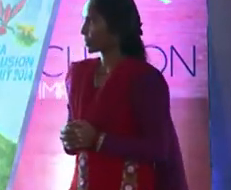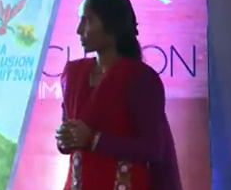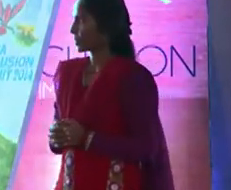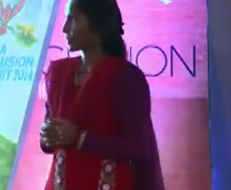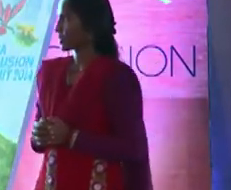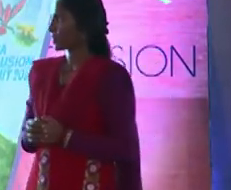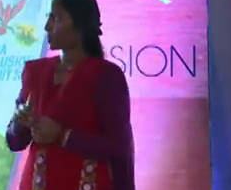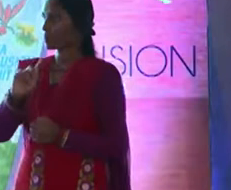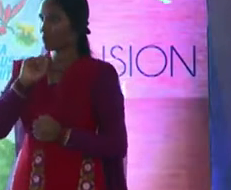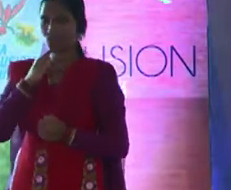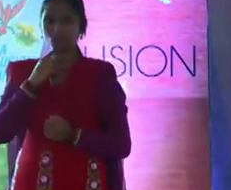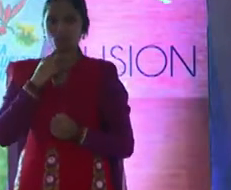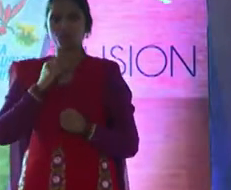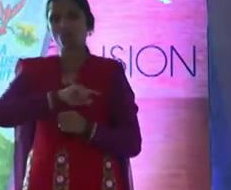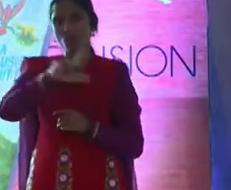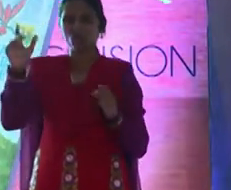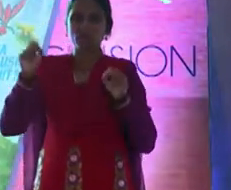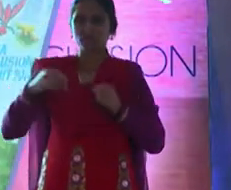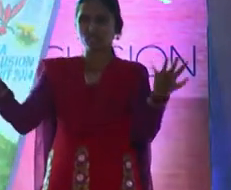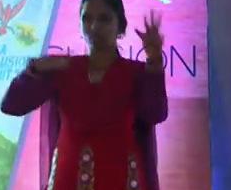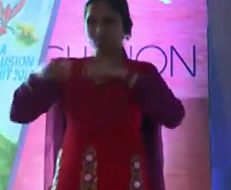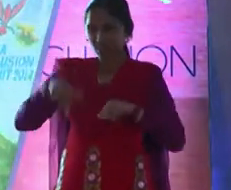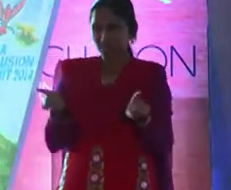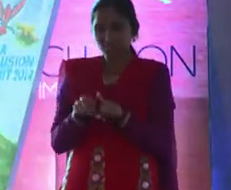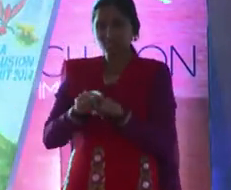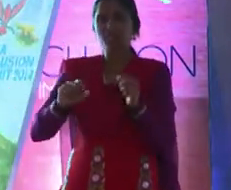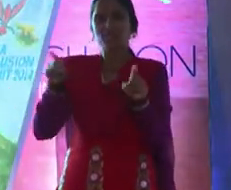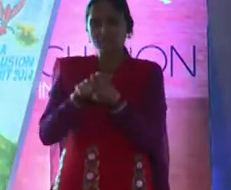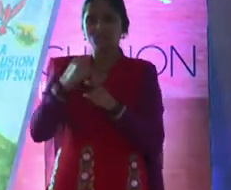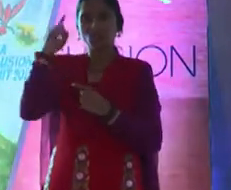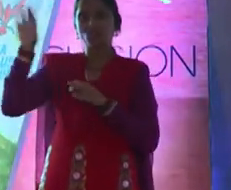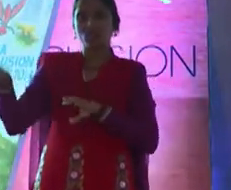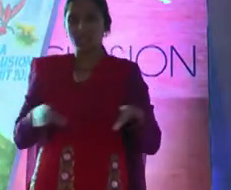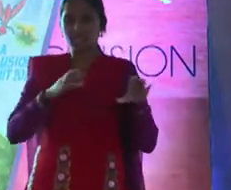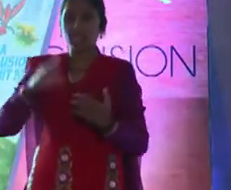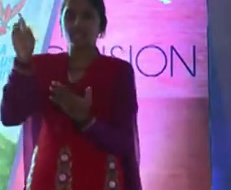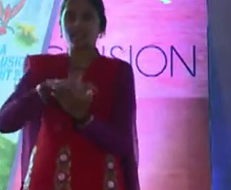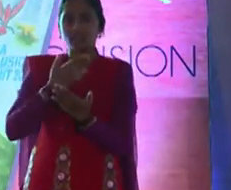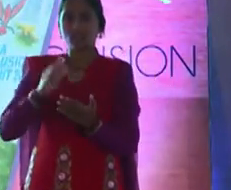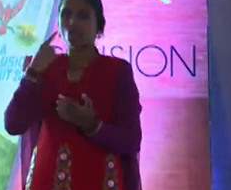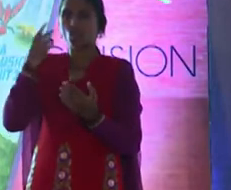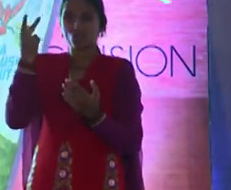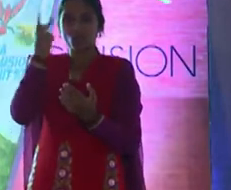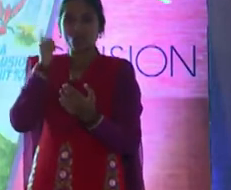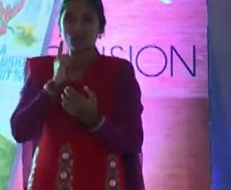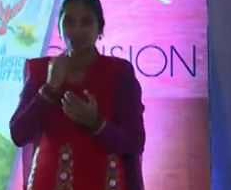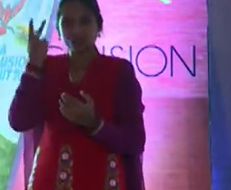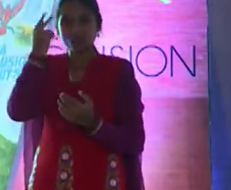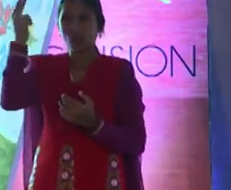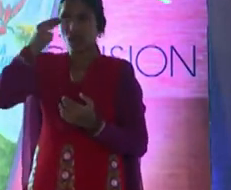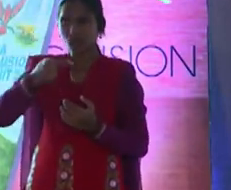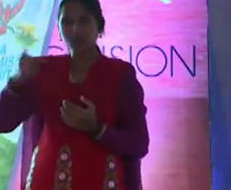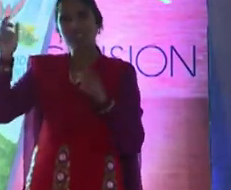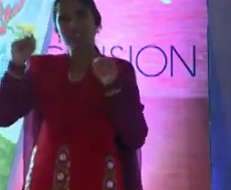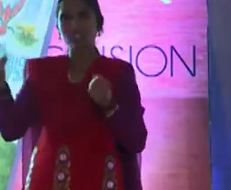and perform on a common platform, so that we can provide a platform to such artists from the various places all over